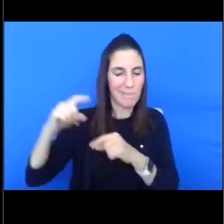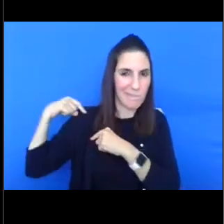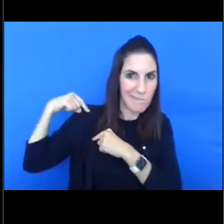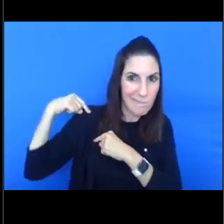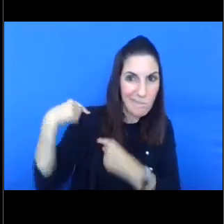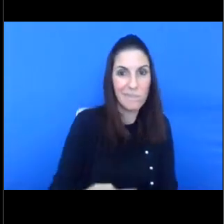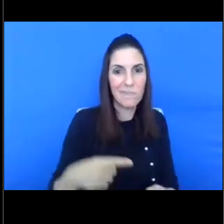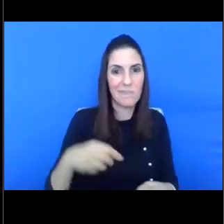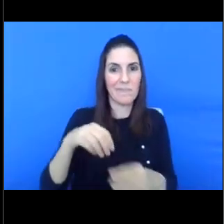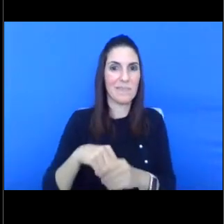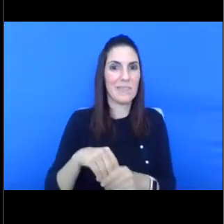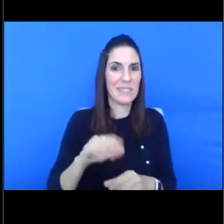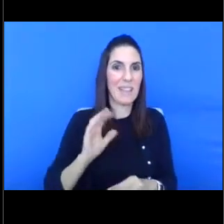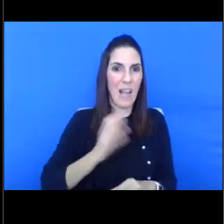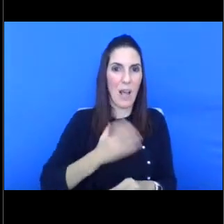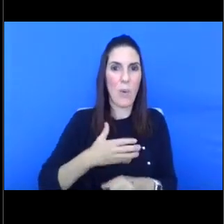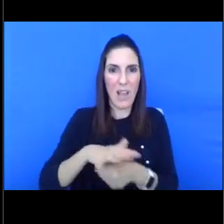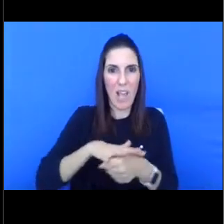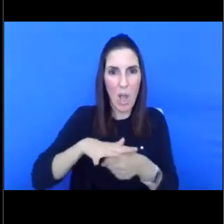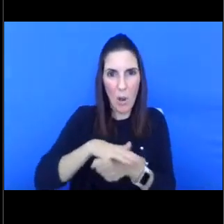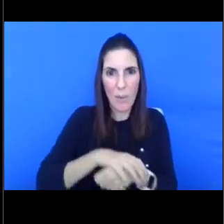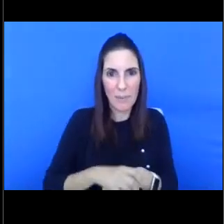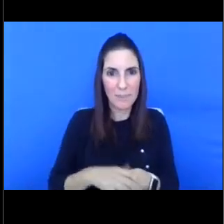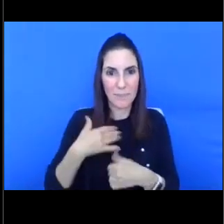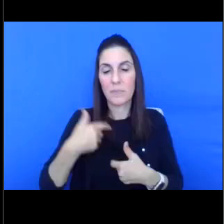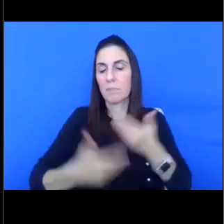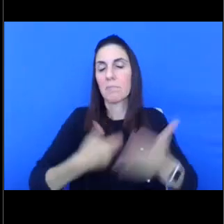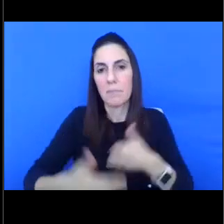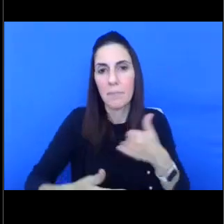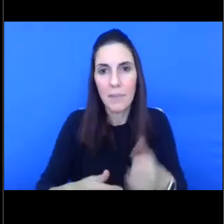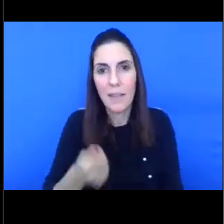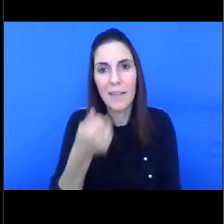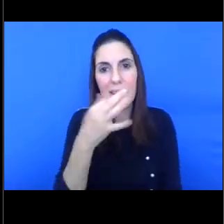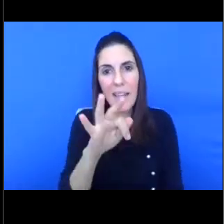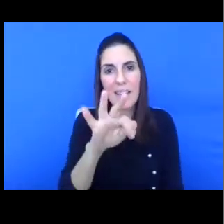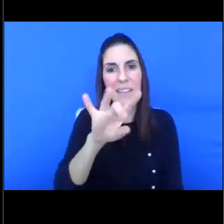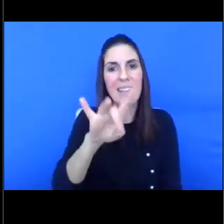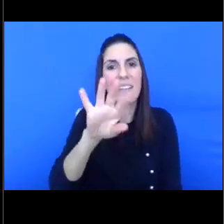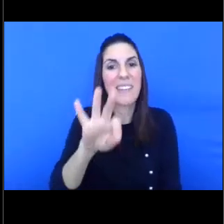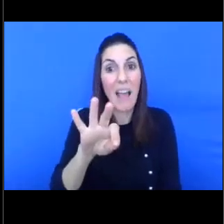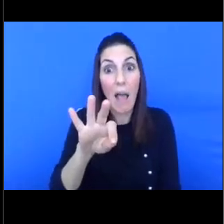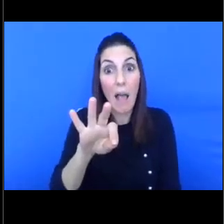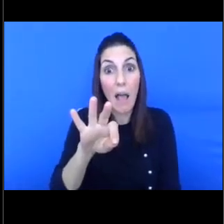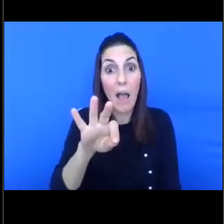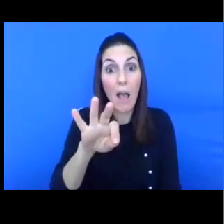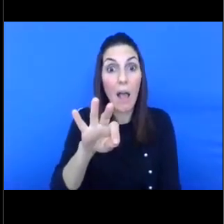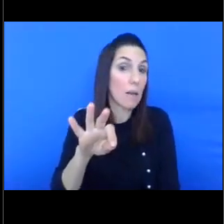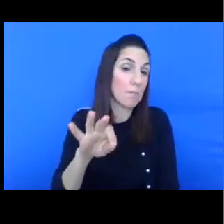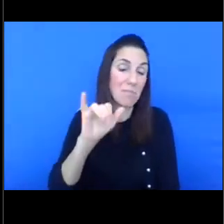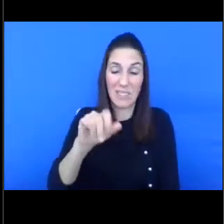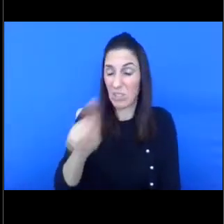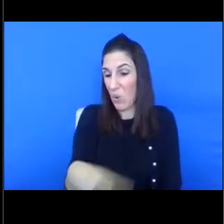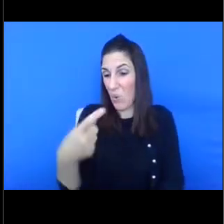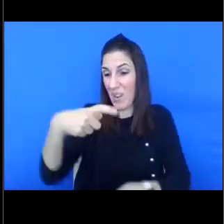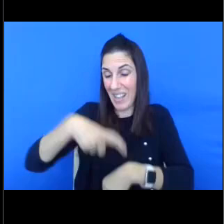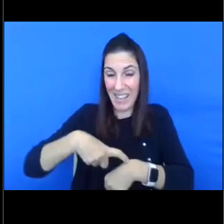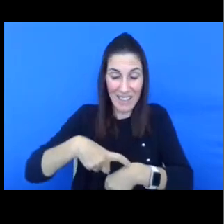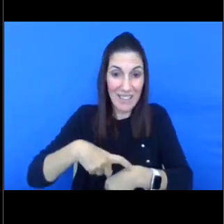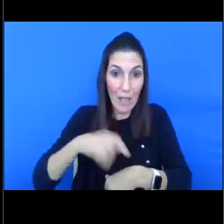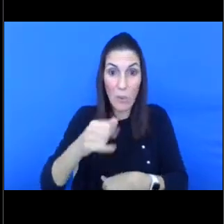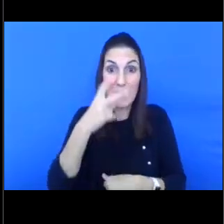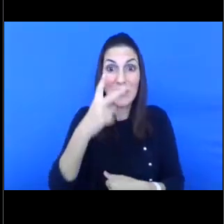Let's watch this again. Let's fast forward a few years. Let's go to 1989. Probably the only time that this area has seen a white